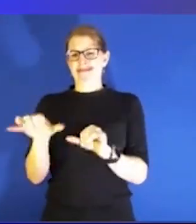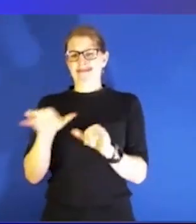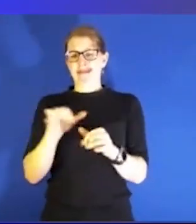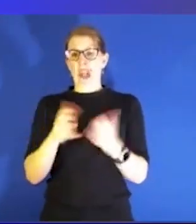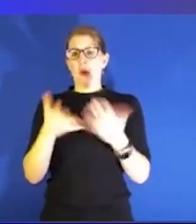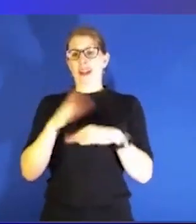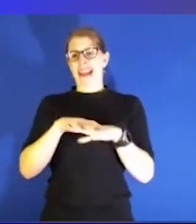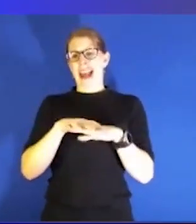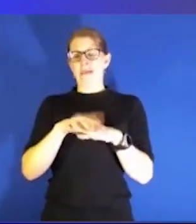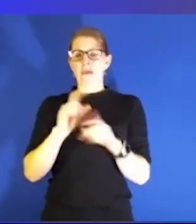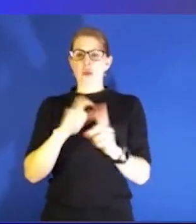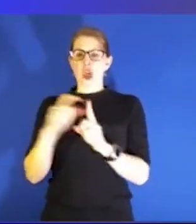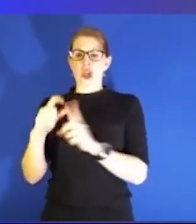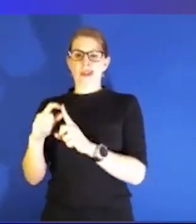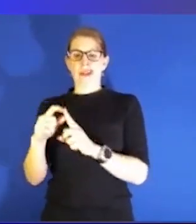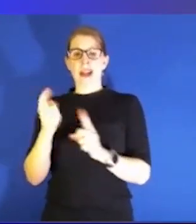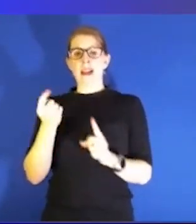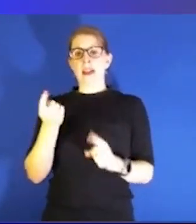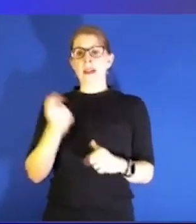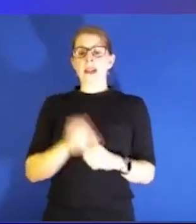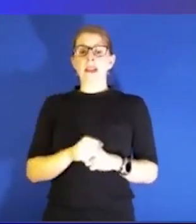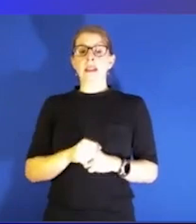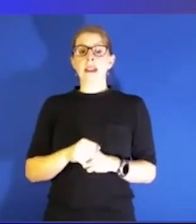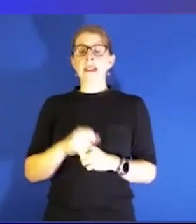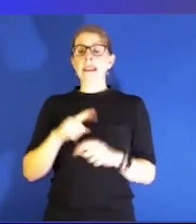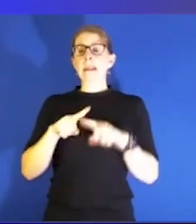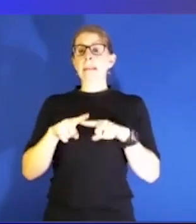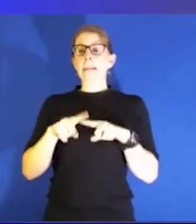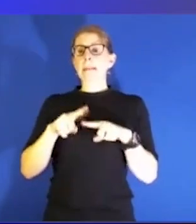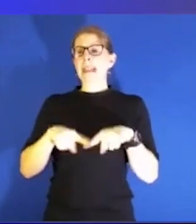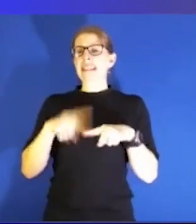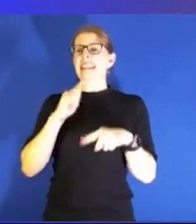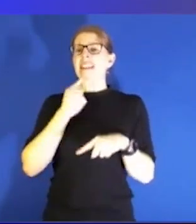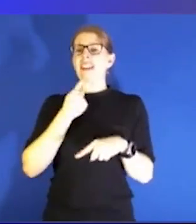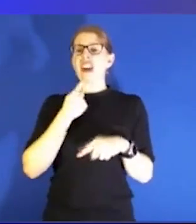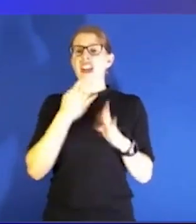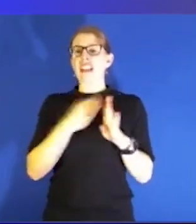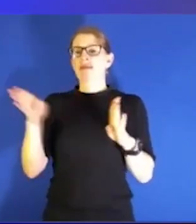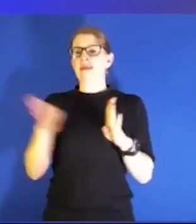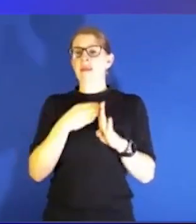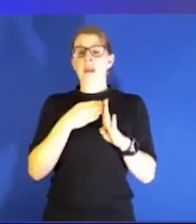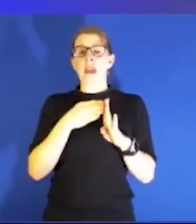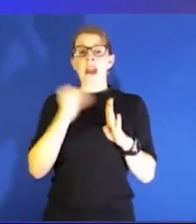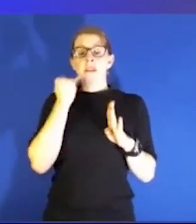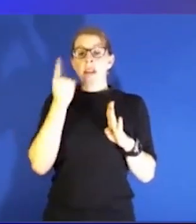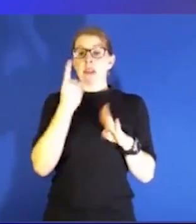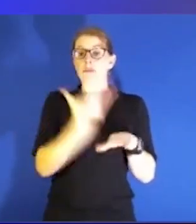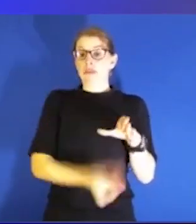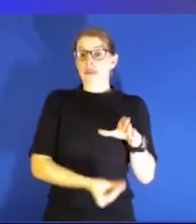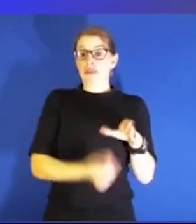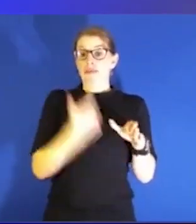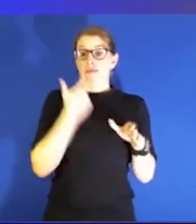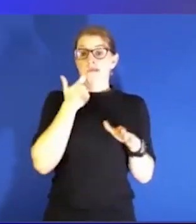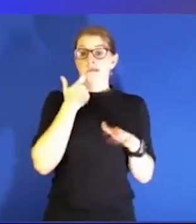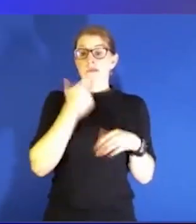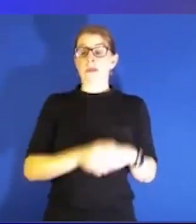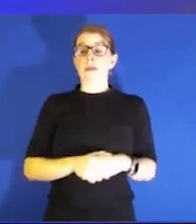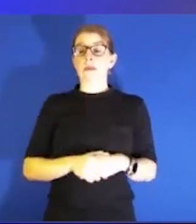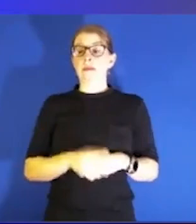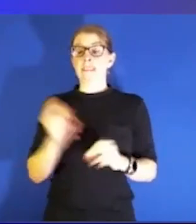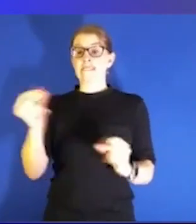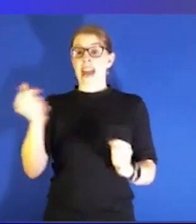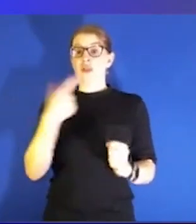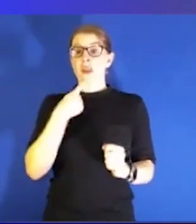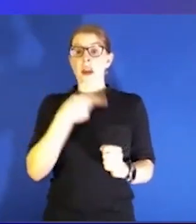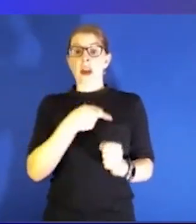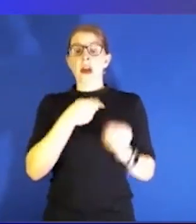bit. Some of it's severity. So if somebody has died recently or you've experienced some sort of a loss, sometimes we're really quick to say, oh, this person's